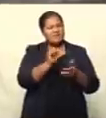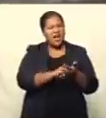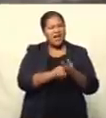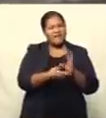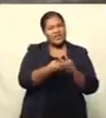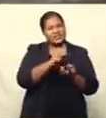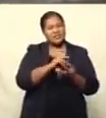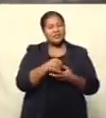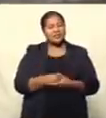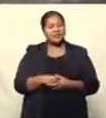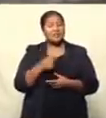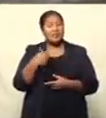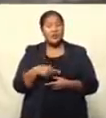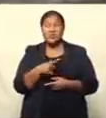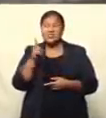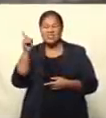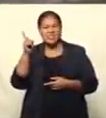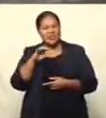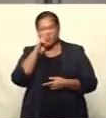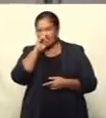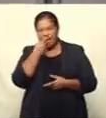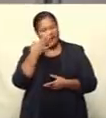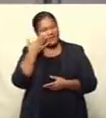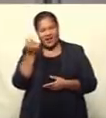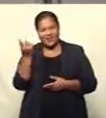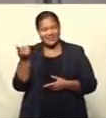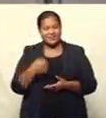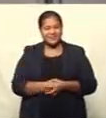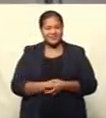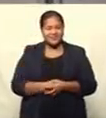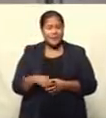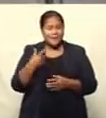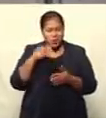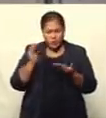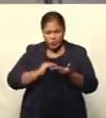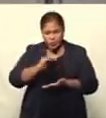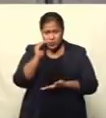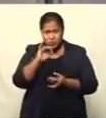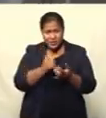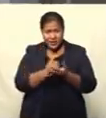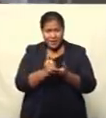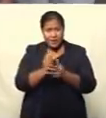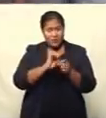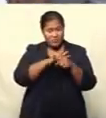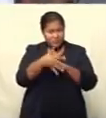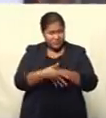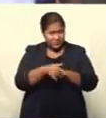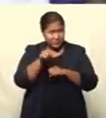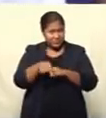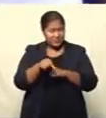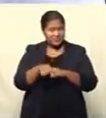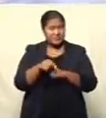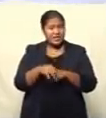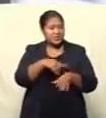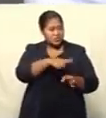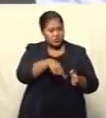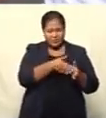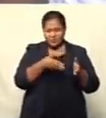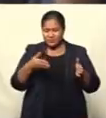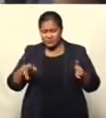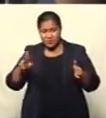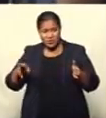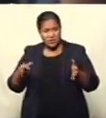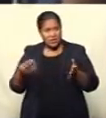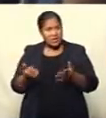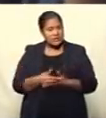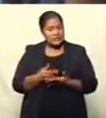because that side we can't hardly find it. The increasing number of COVID cases in the Suva Nosori containment area is a call for